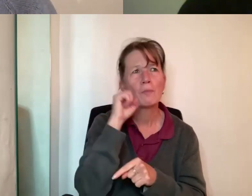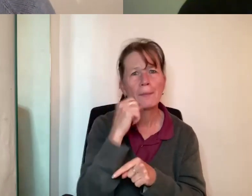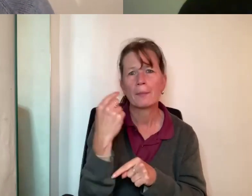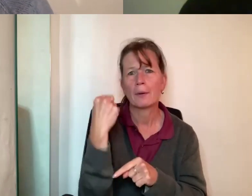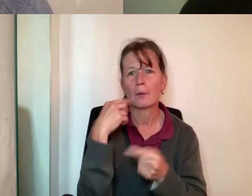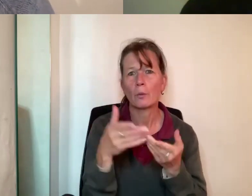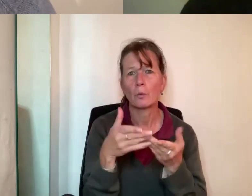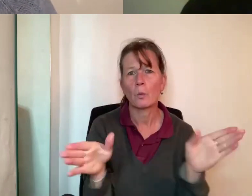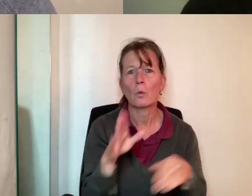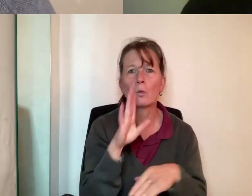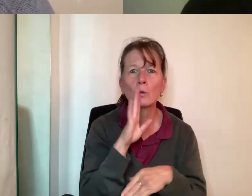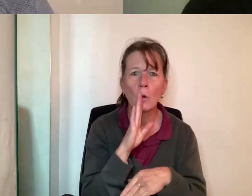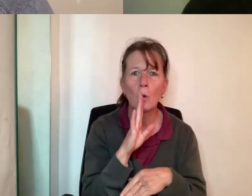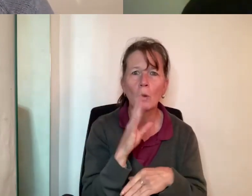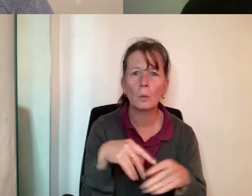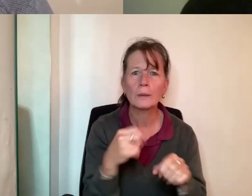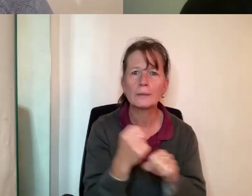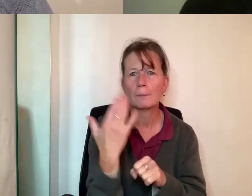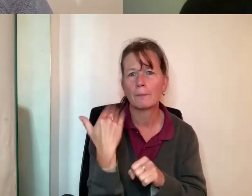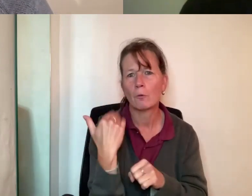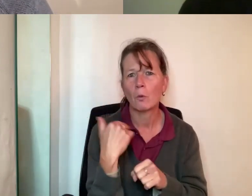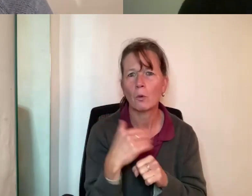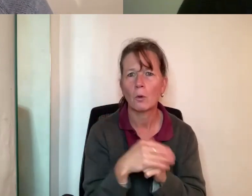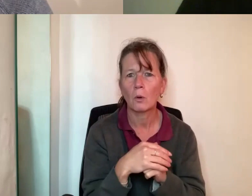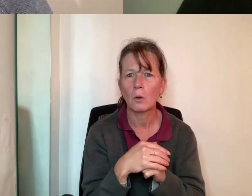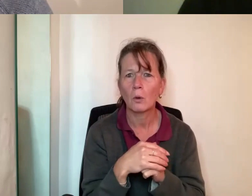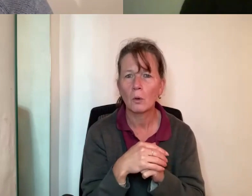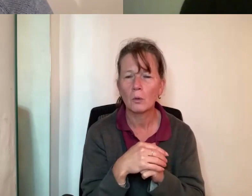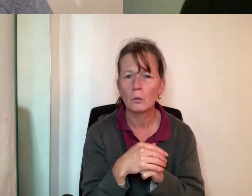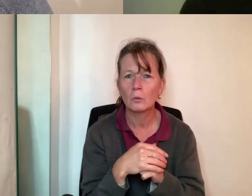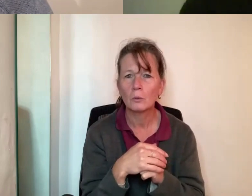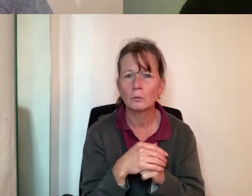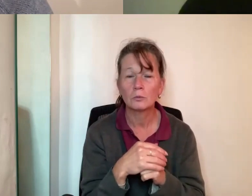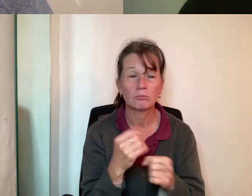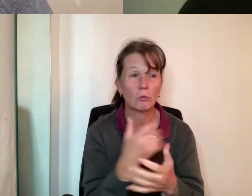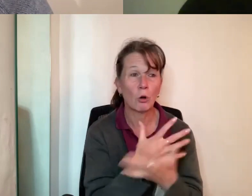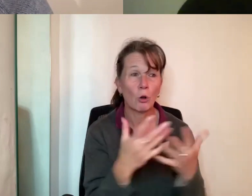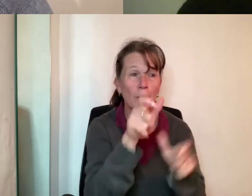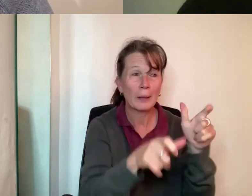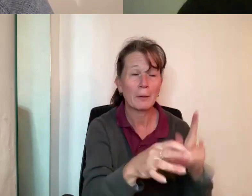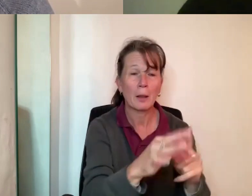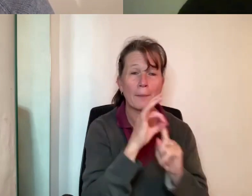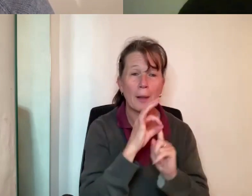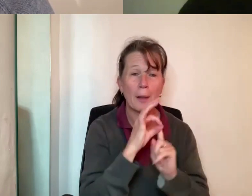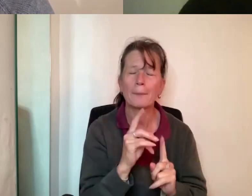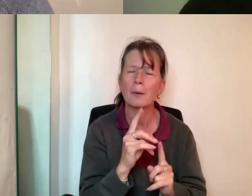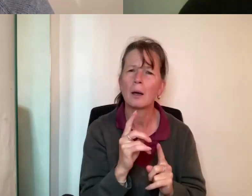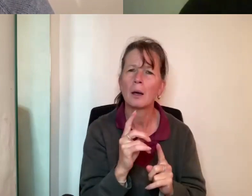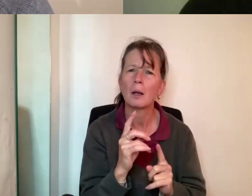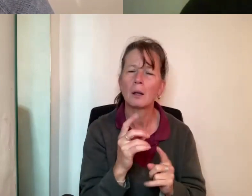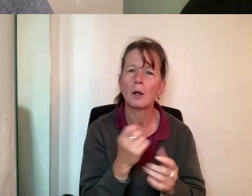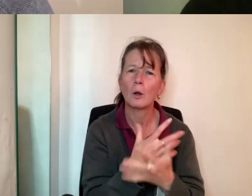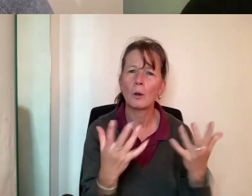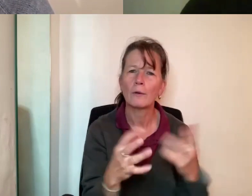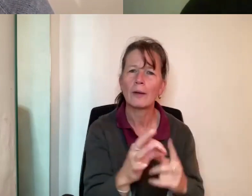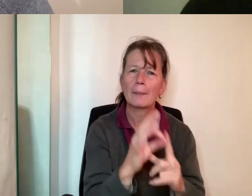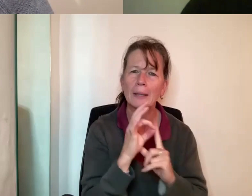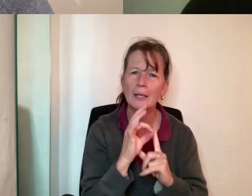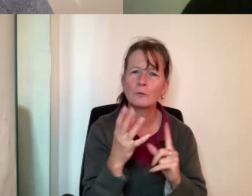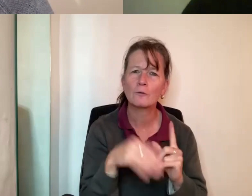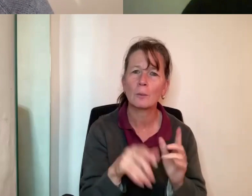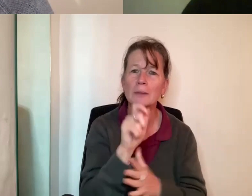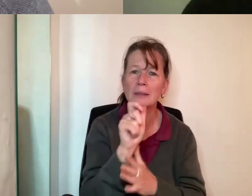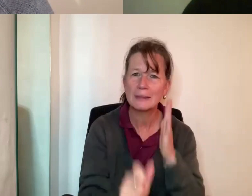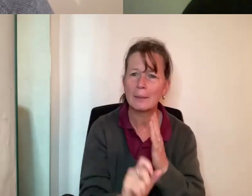for, we got, as ever, lots of people, but we got a lot of applications from